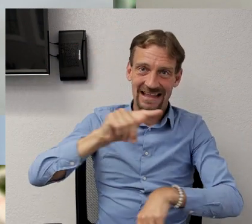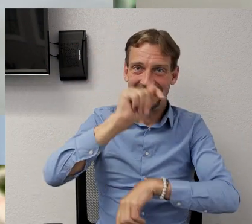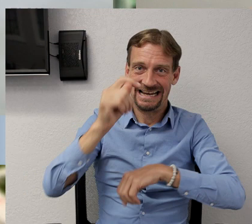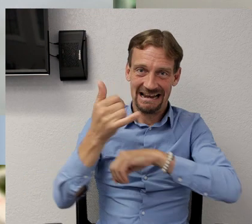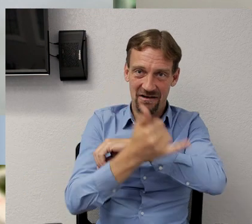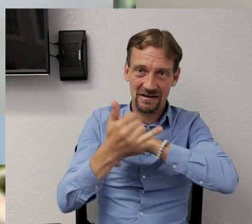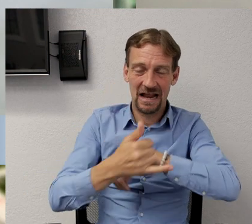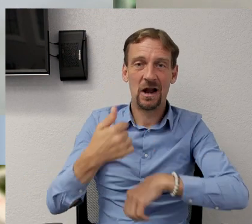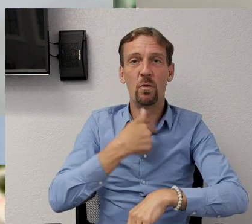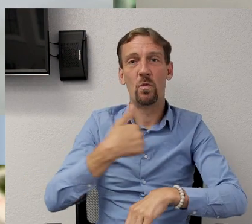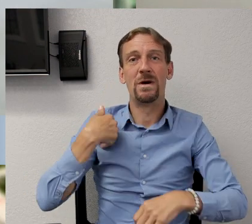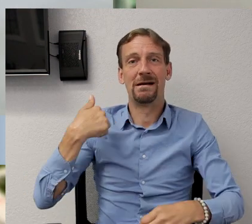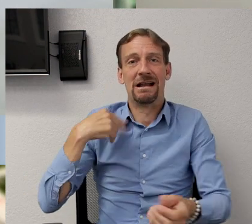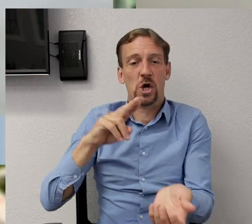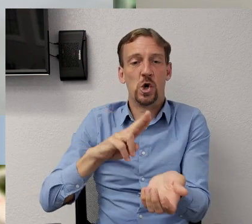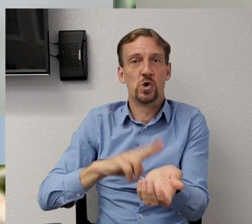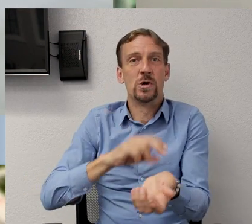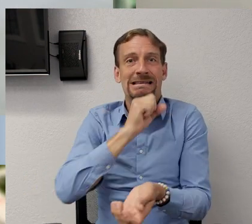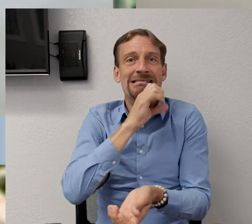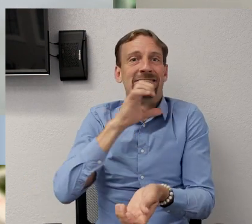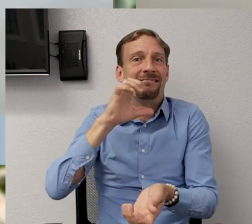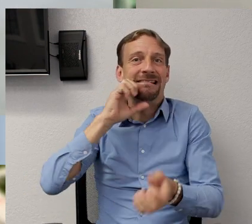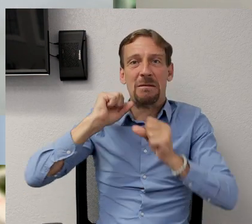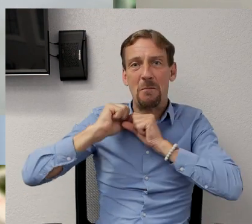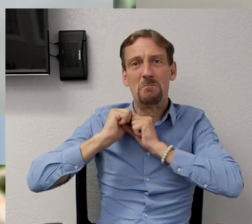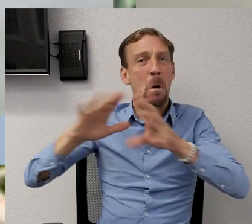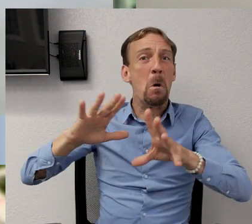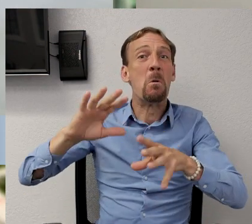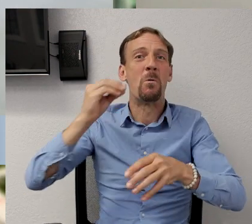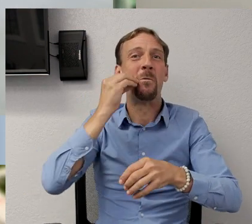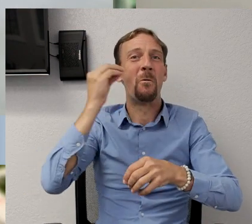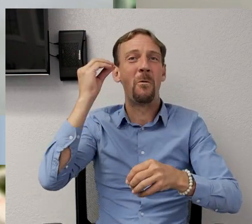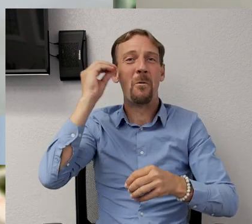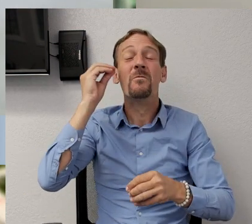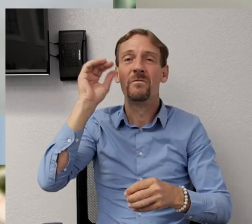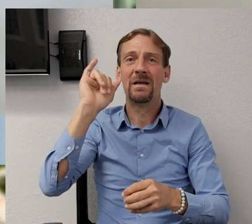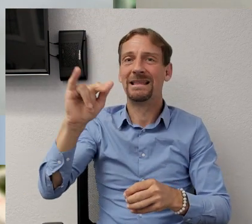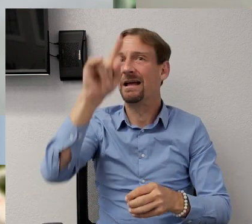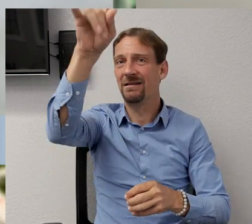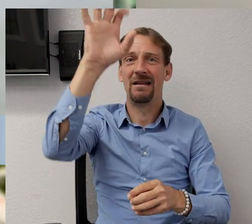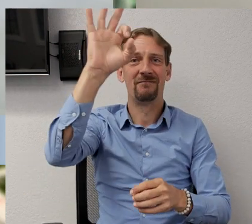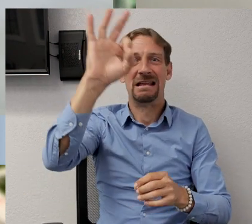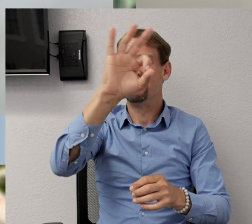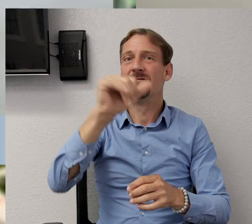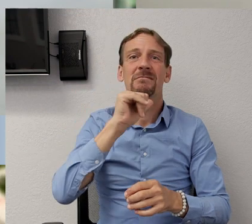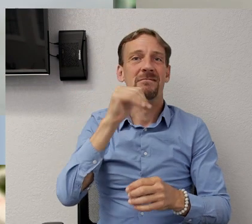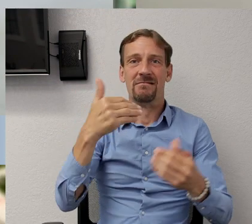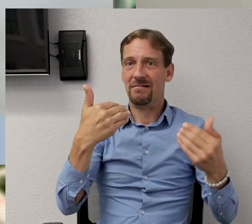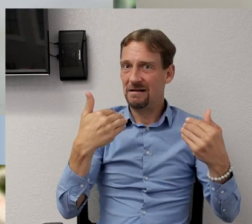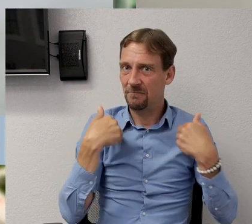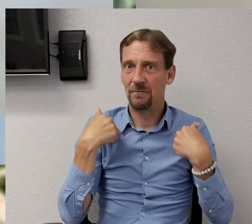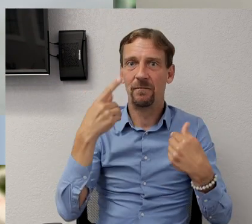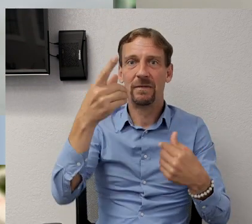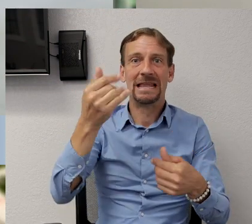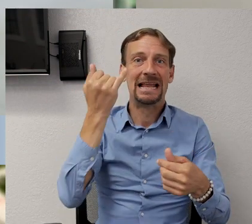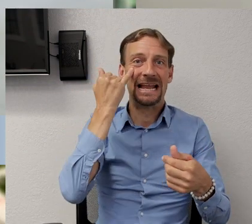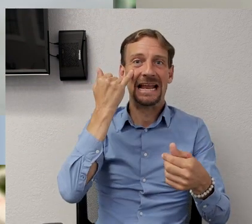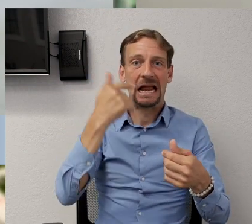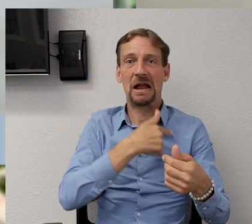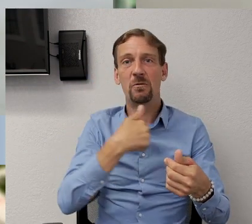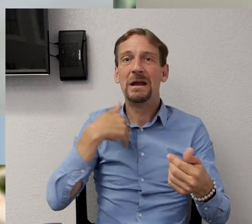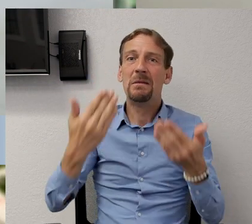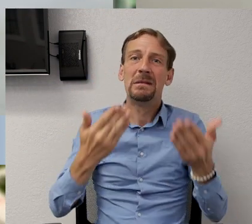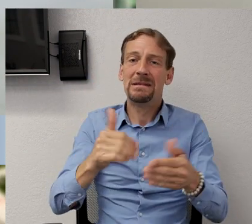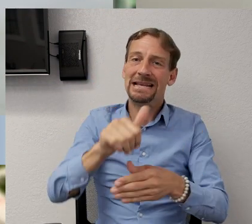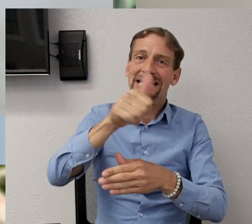nursing outbreaks and they didn't. So we still had slightly higher deaths. We would have 10 compared